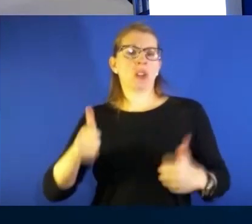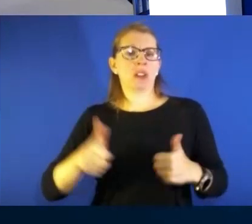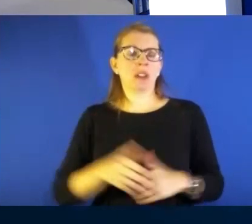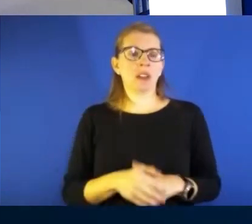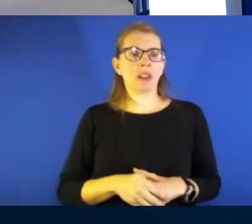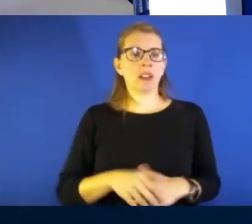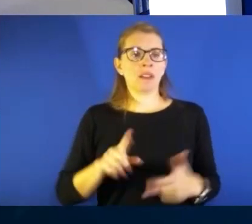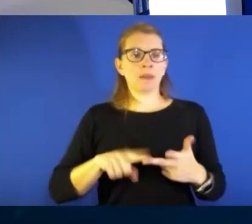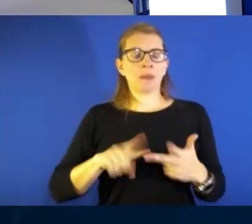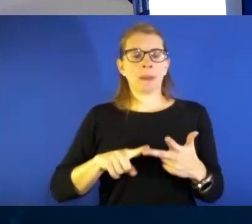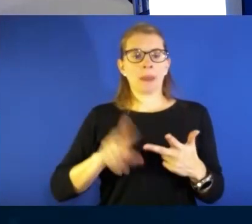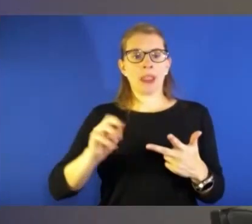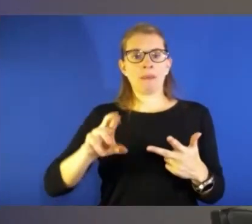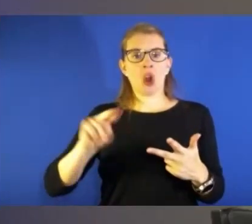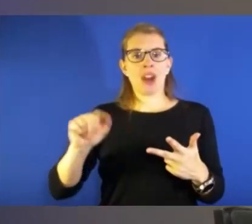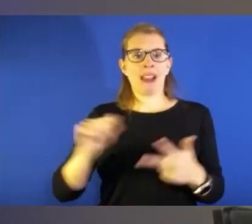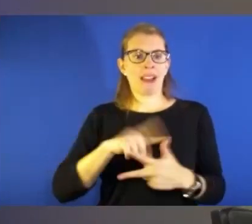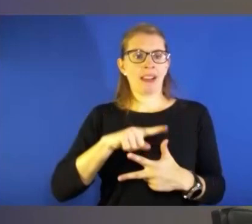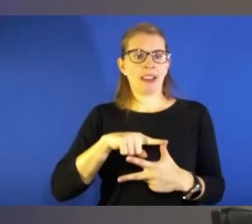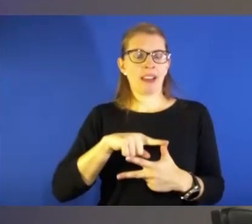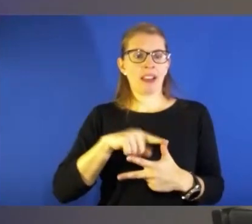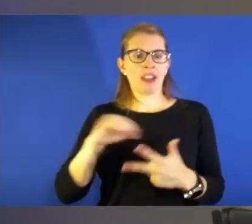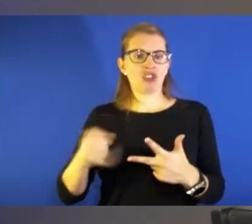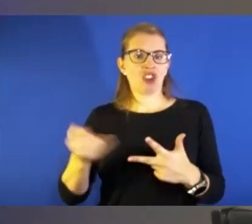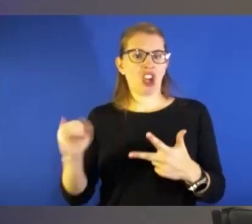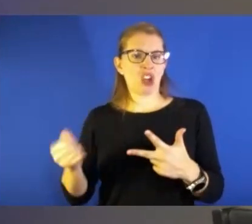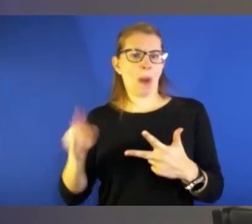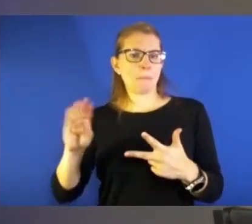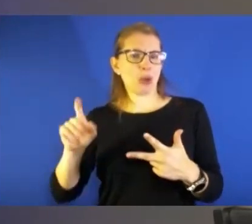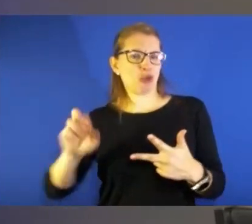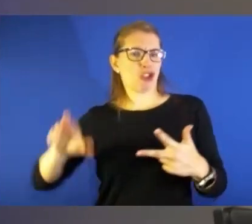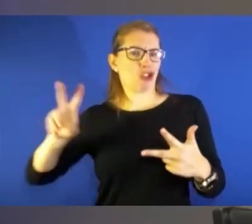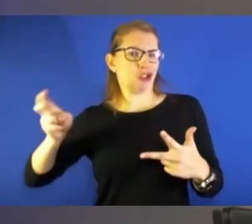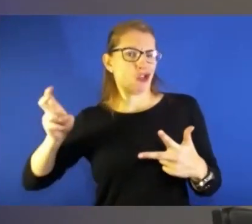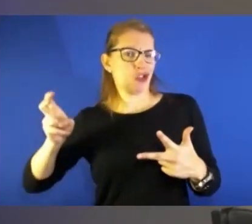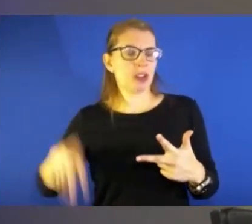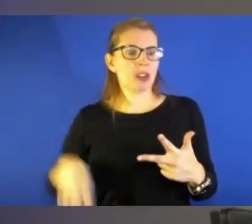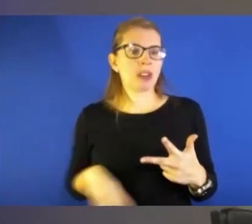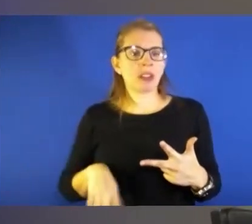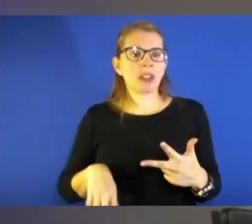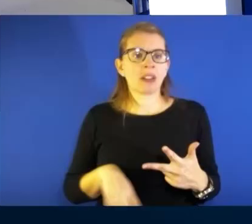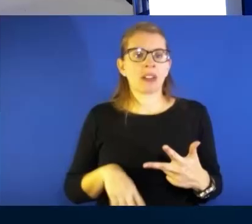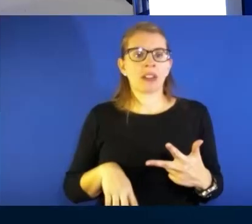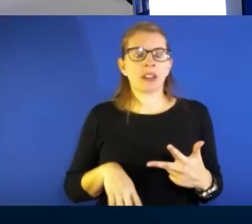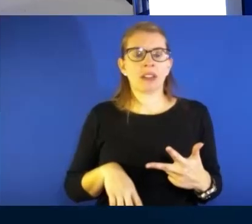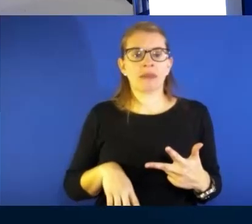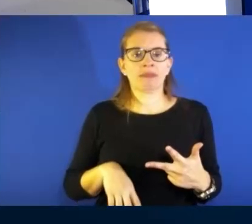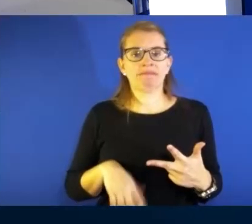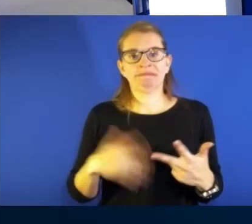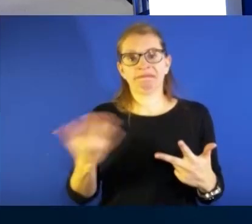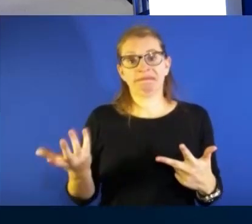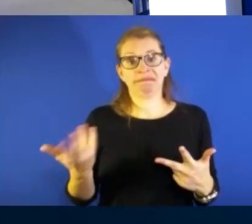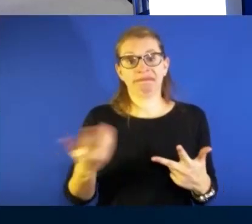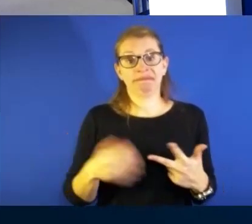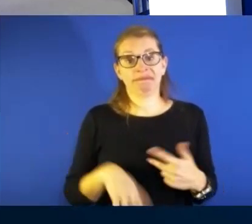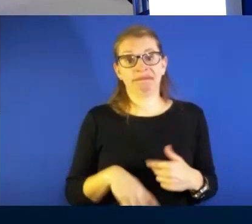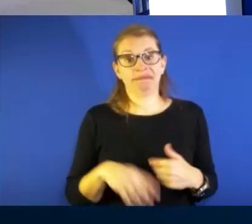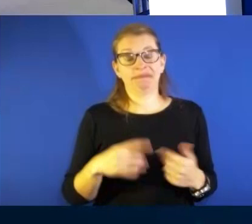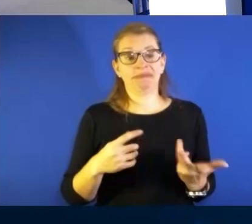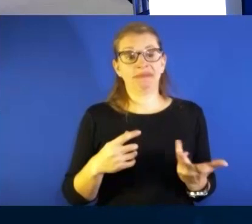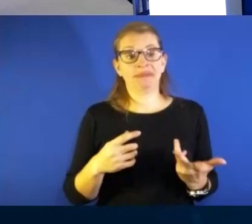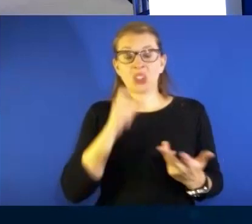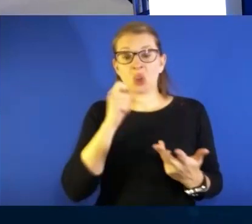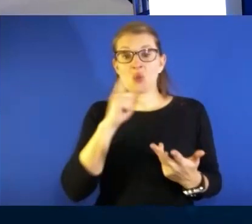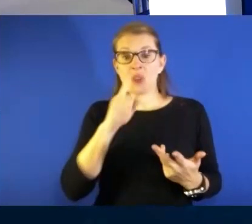would kind of be that Johnson & Johnson booster. I mean, it wasn't Yeah. the Johnson & Johnson manufacturer, but so Yeah. we don't really have guidance